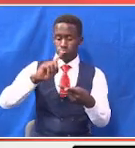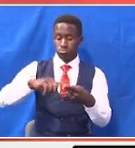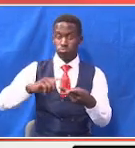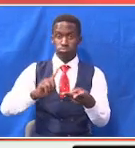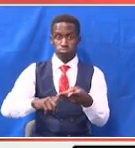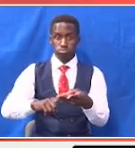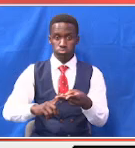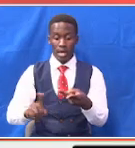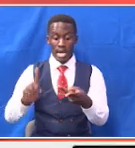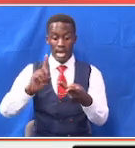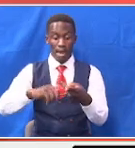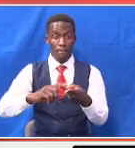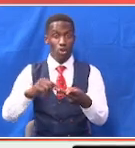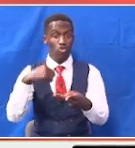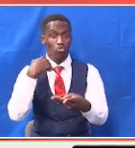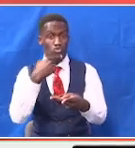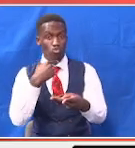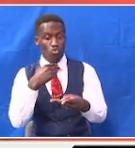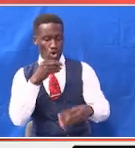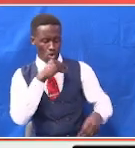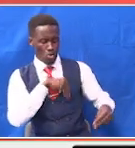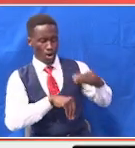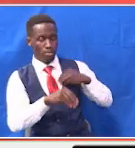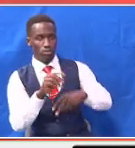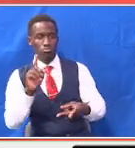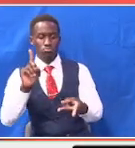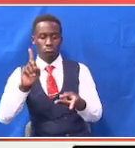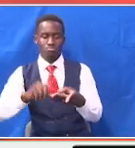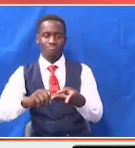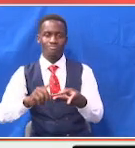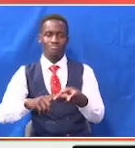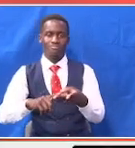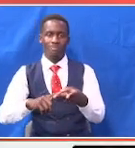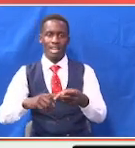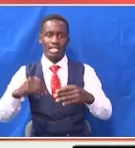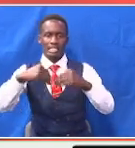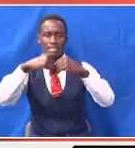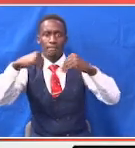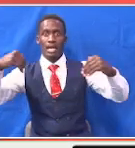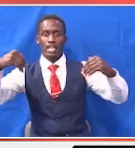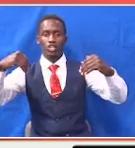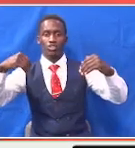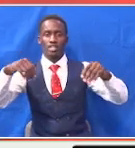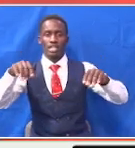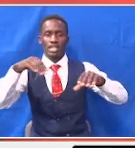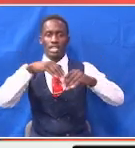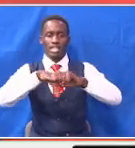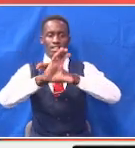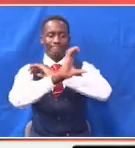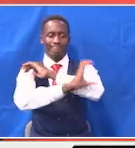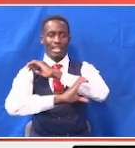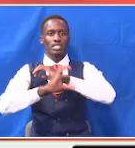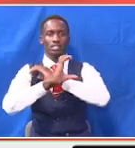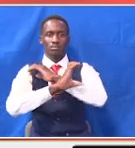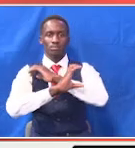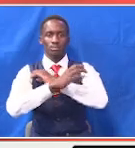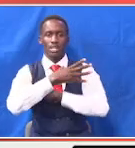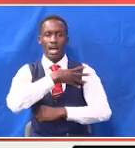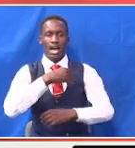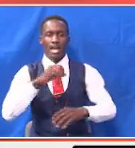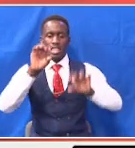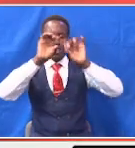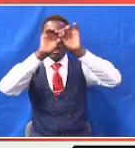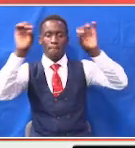is corruption, and the other one is we're divided as a country. And the